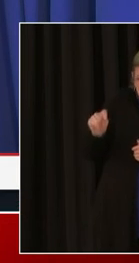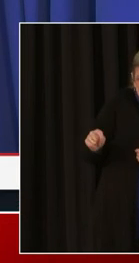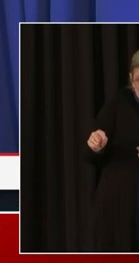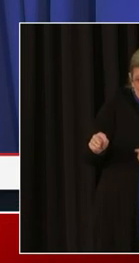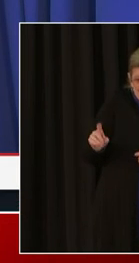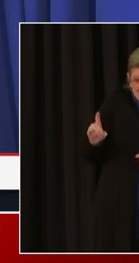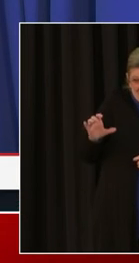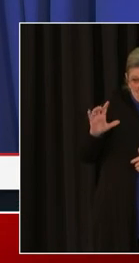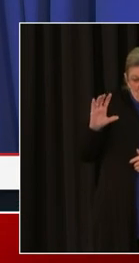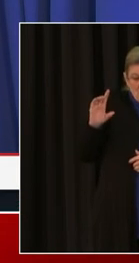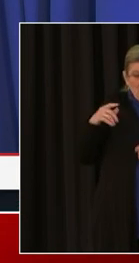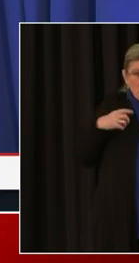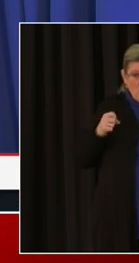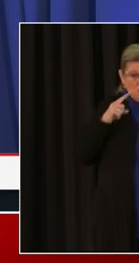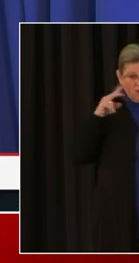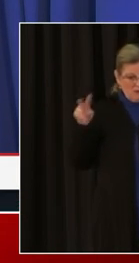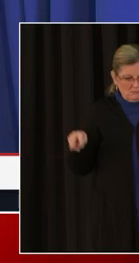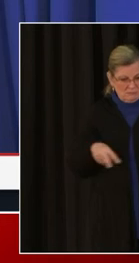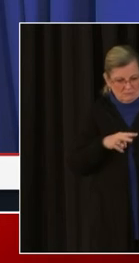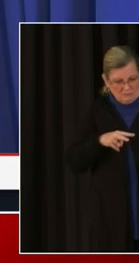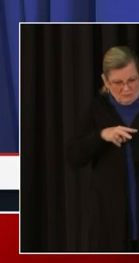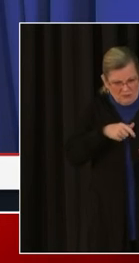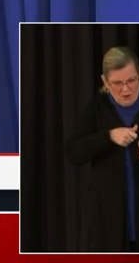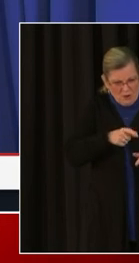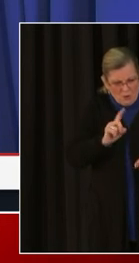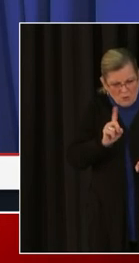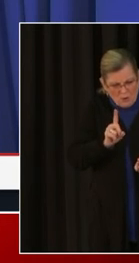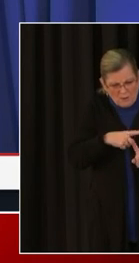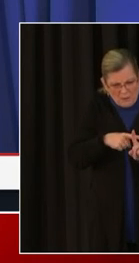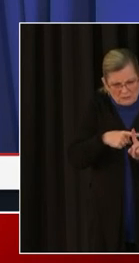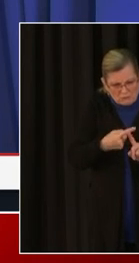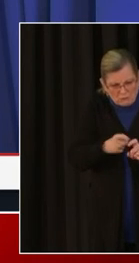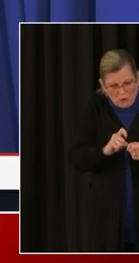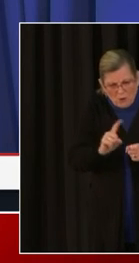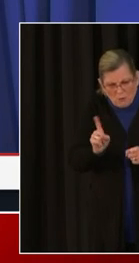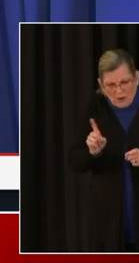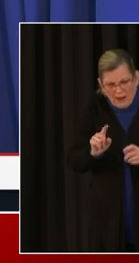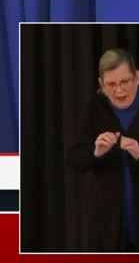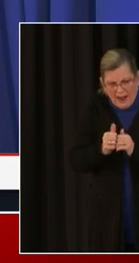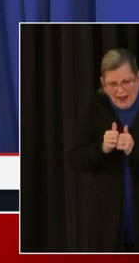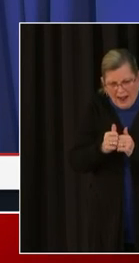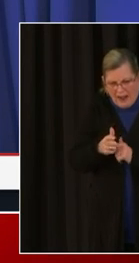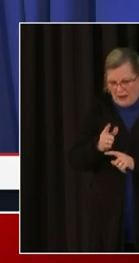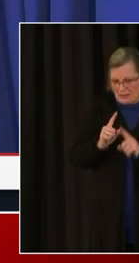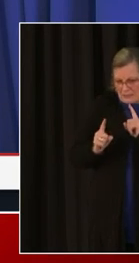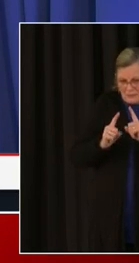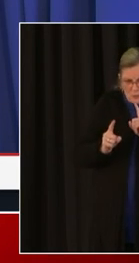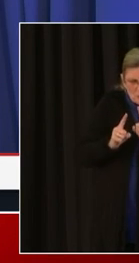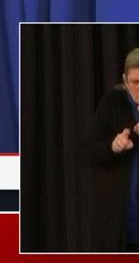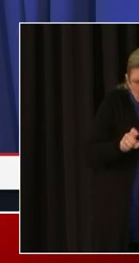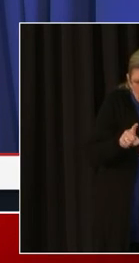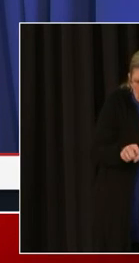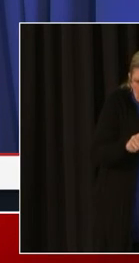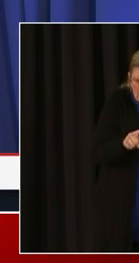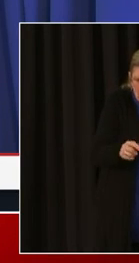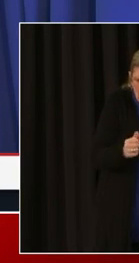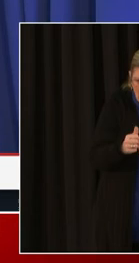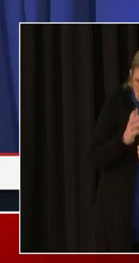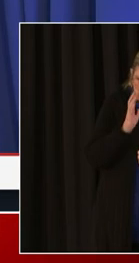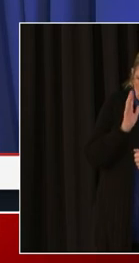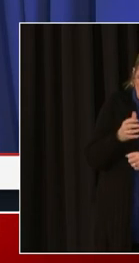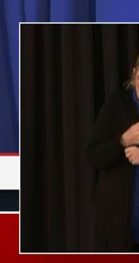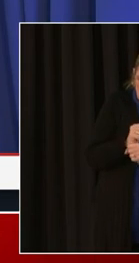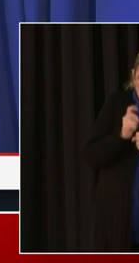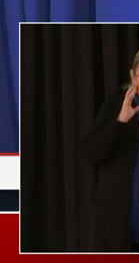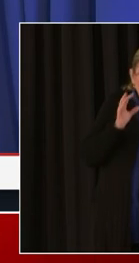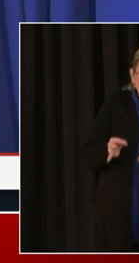with anyone that is a close contact, and based on those interviews that they do with folks, they make a determination